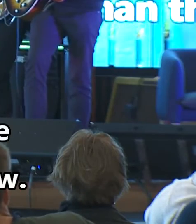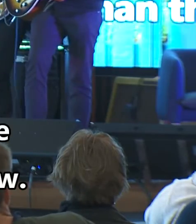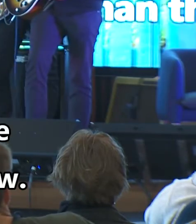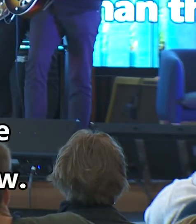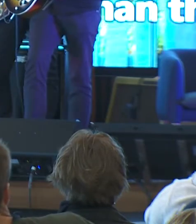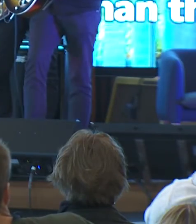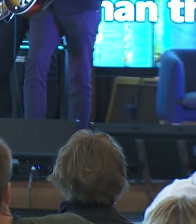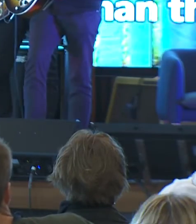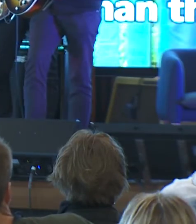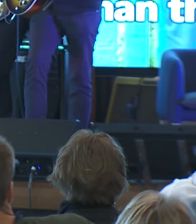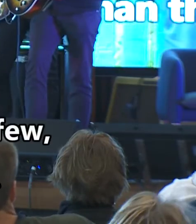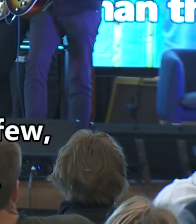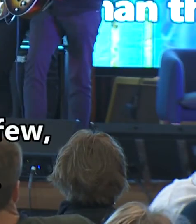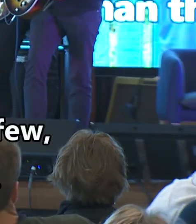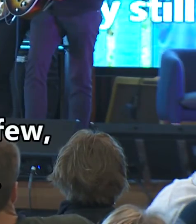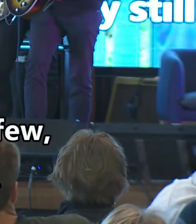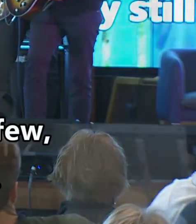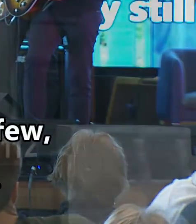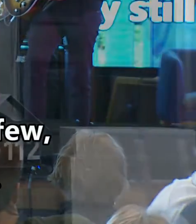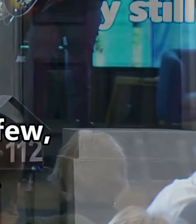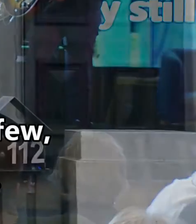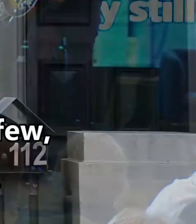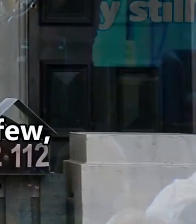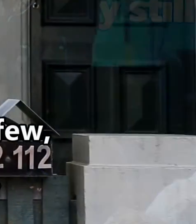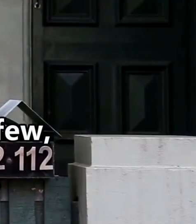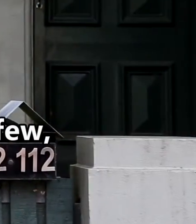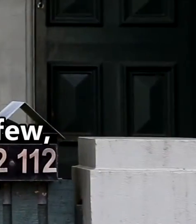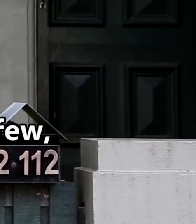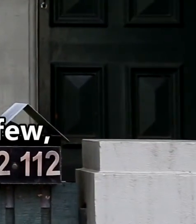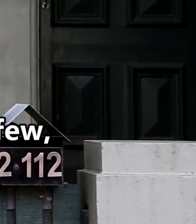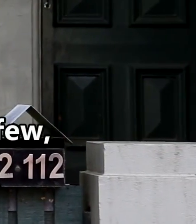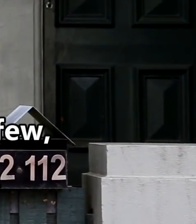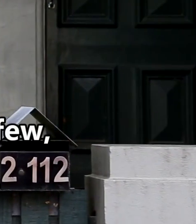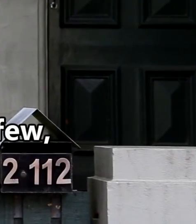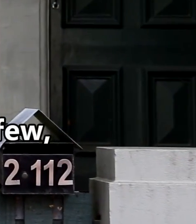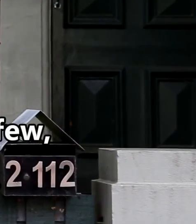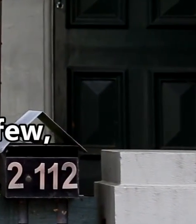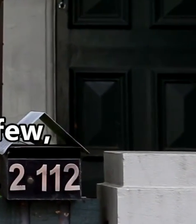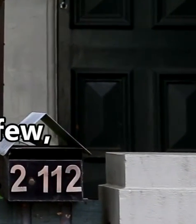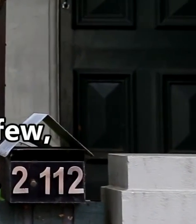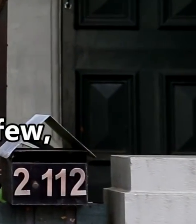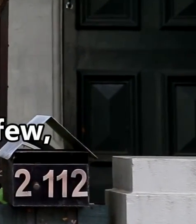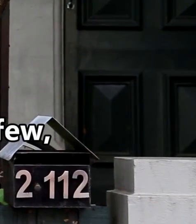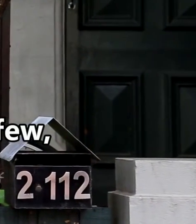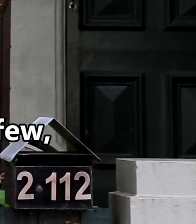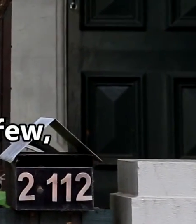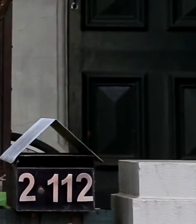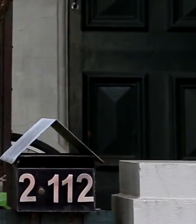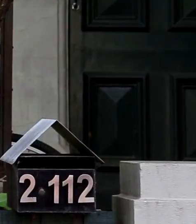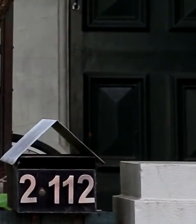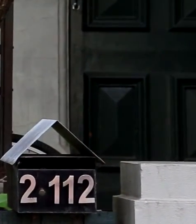been slow. And while our victories are few, they still taste so sweet,